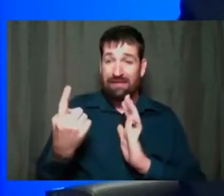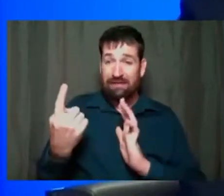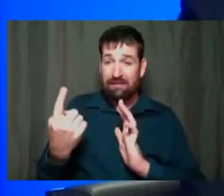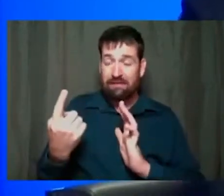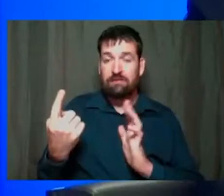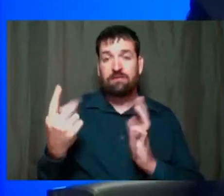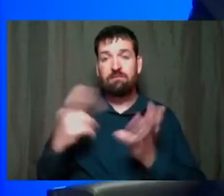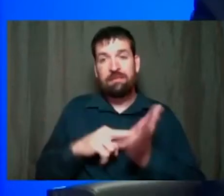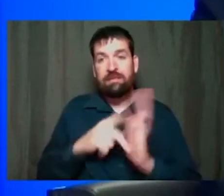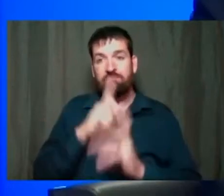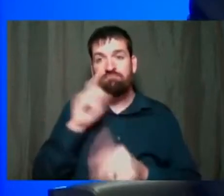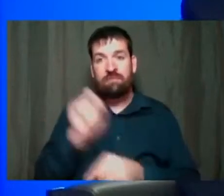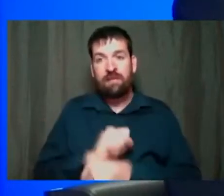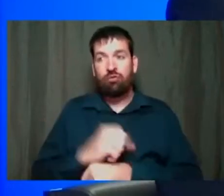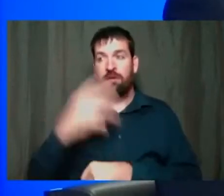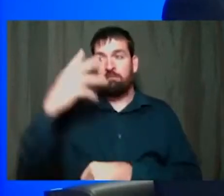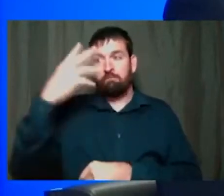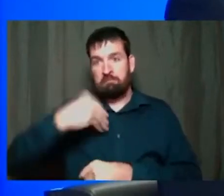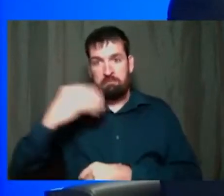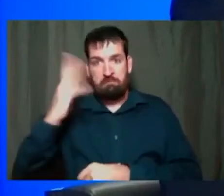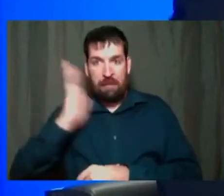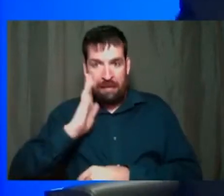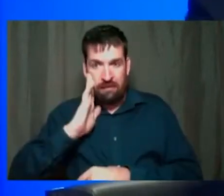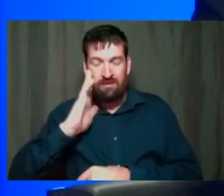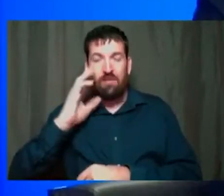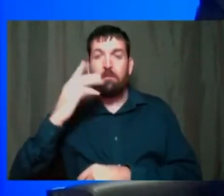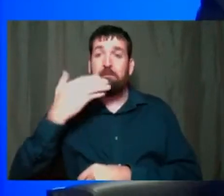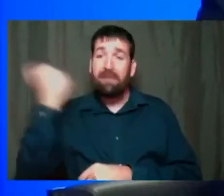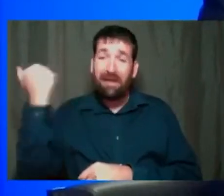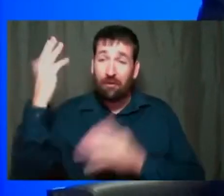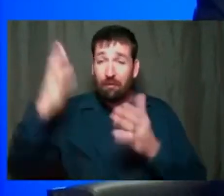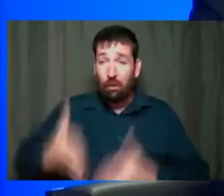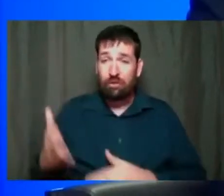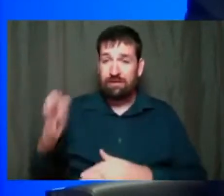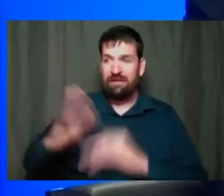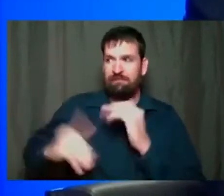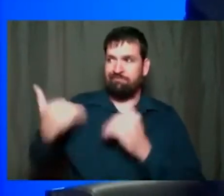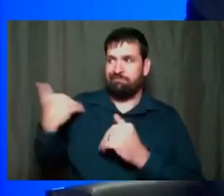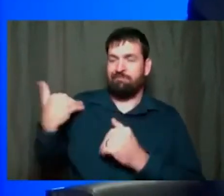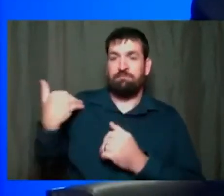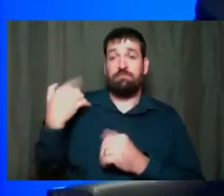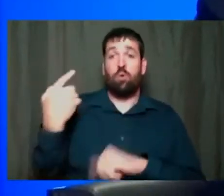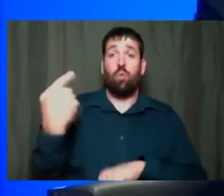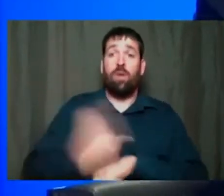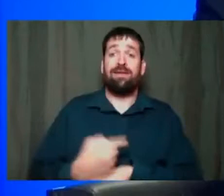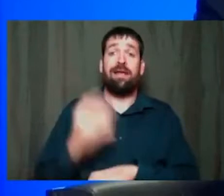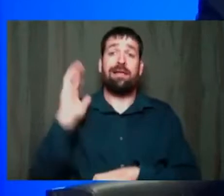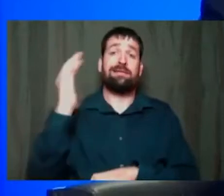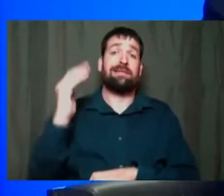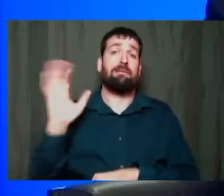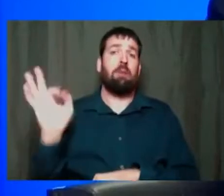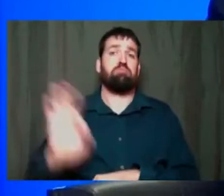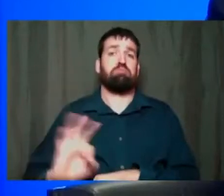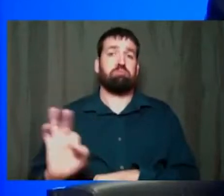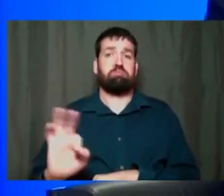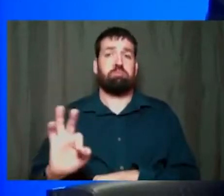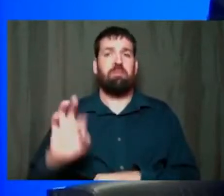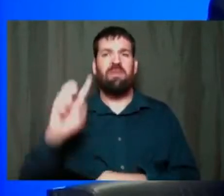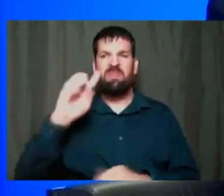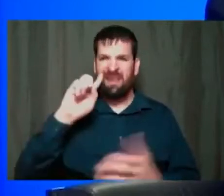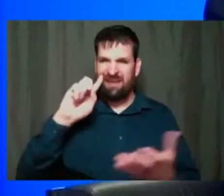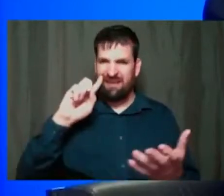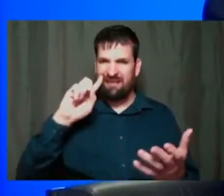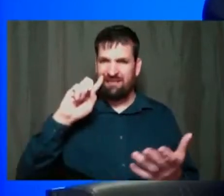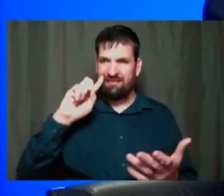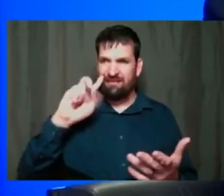to bed a better version of yourself than you were the day before. And while at one day that's not going to seem like a huge difference, think about the power of 3 to